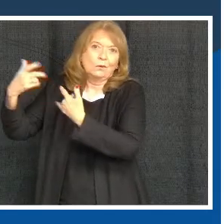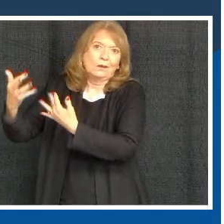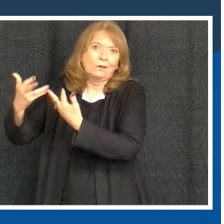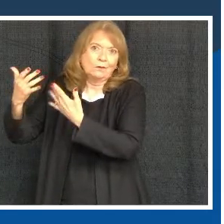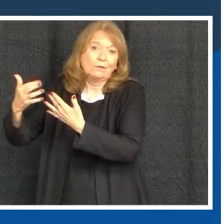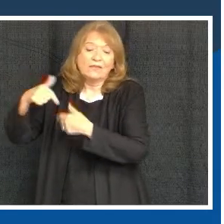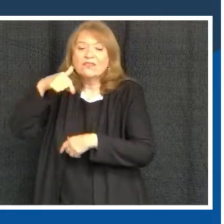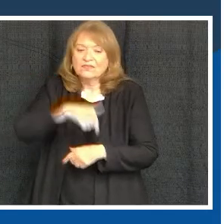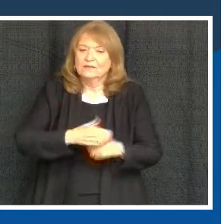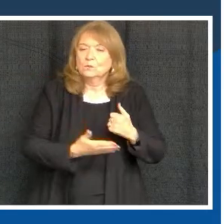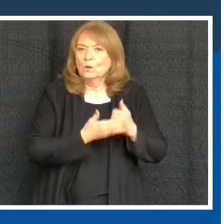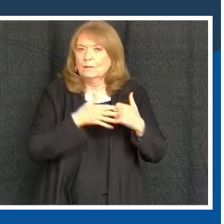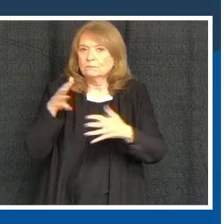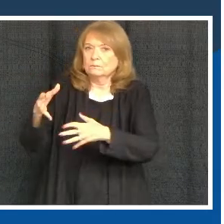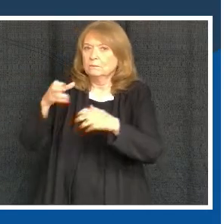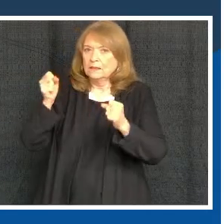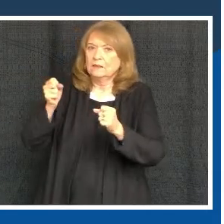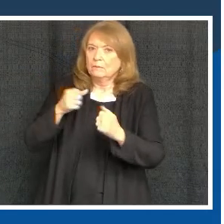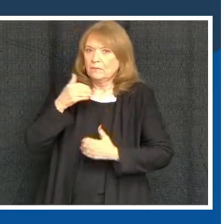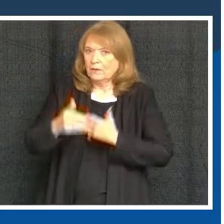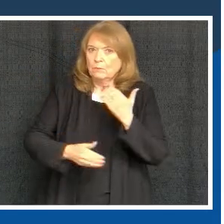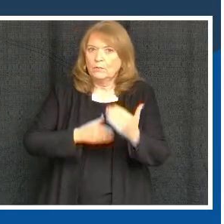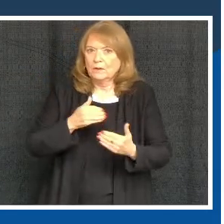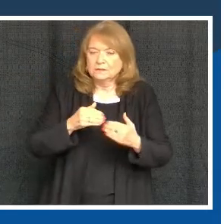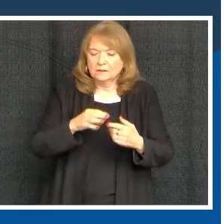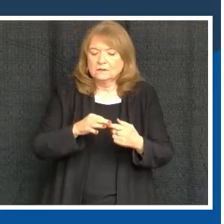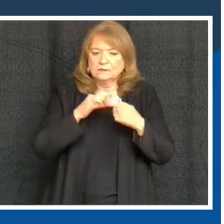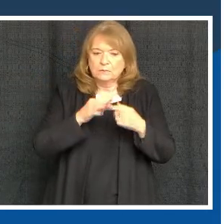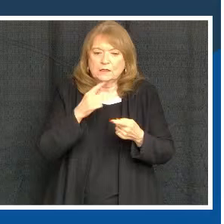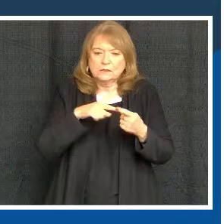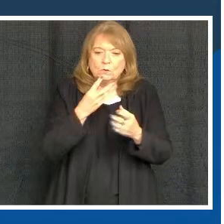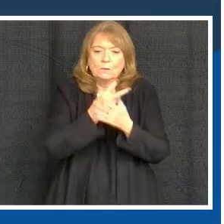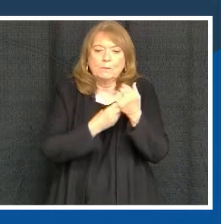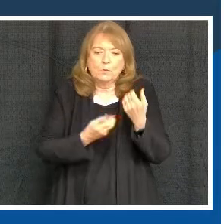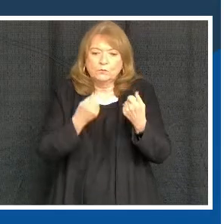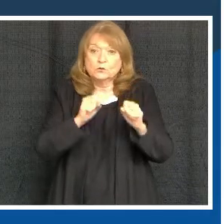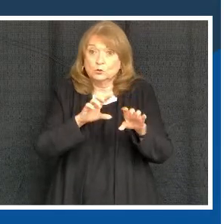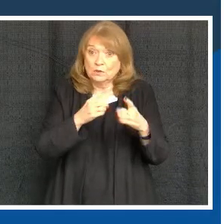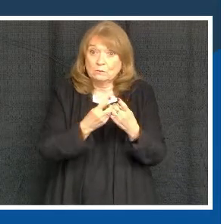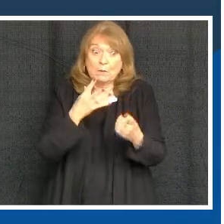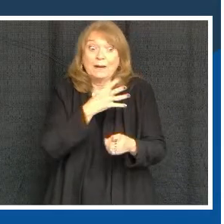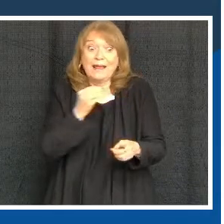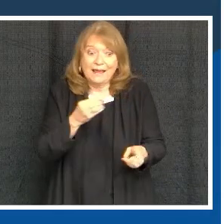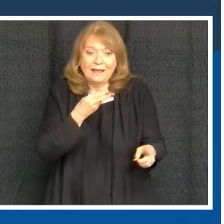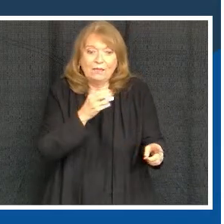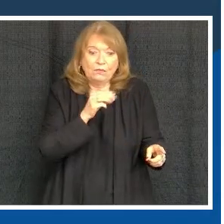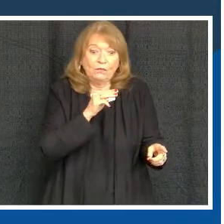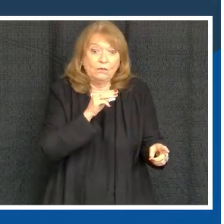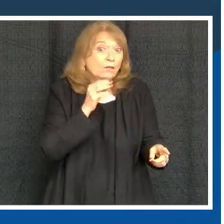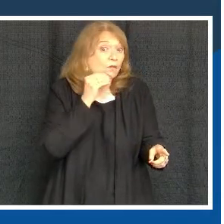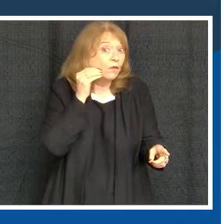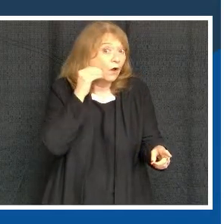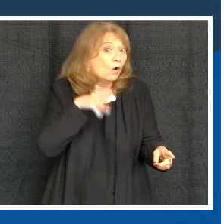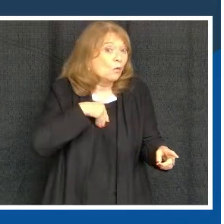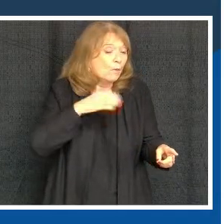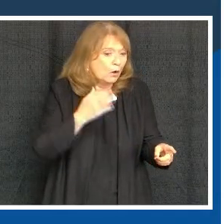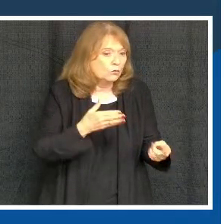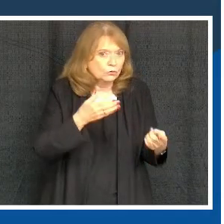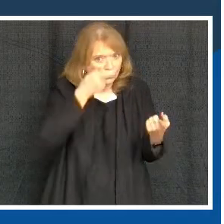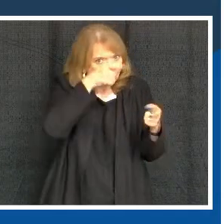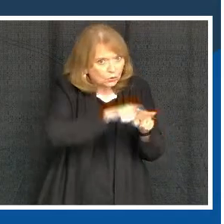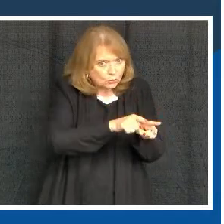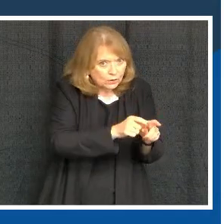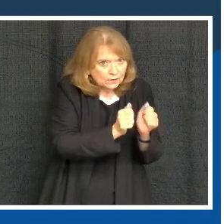speed that process up, especially when both the street department and the homeowner have come to an agreement. Before we get to